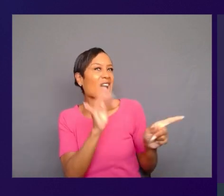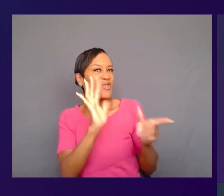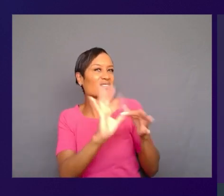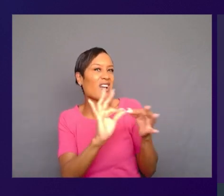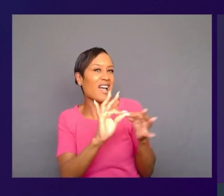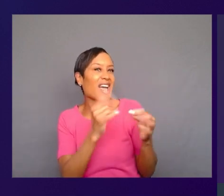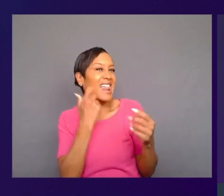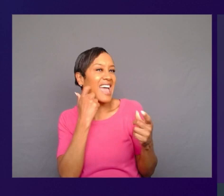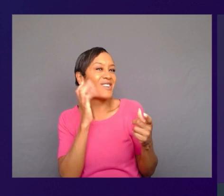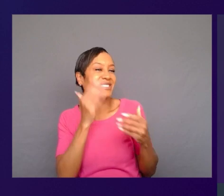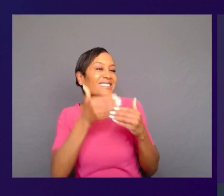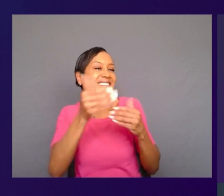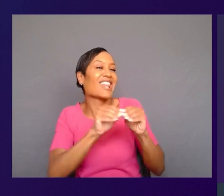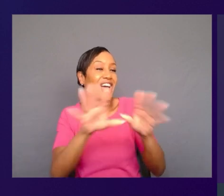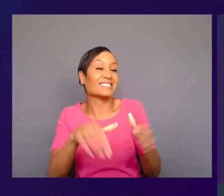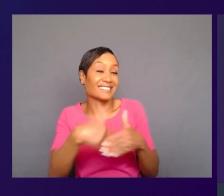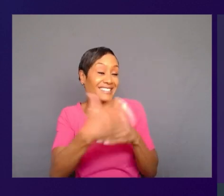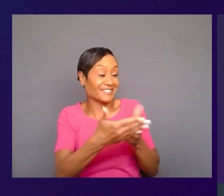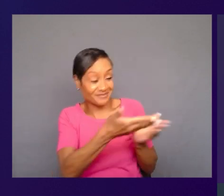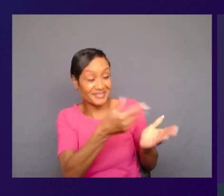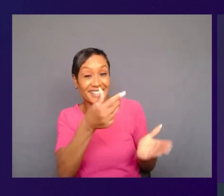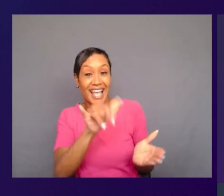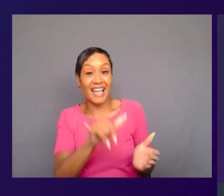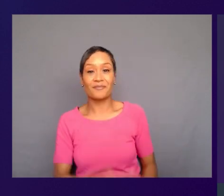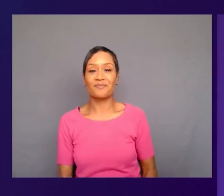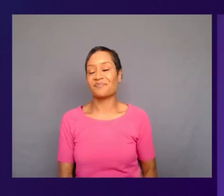next section. Guy? Thanks, Ruhi.